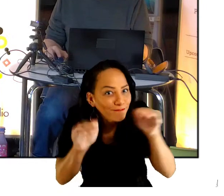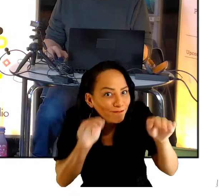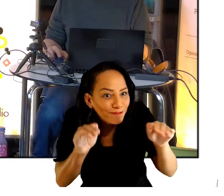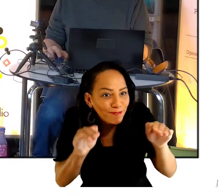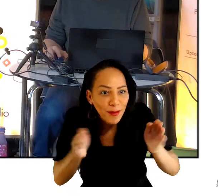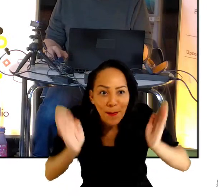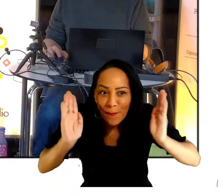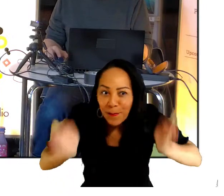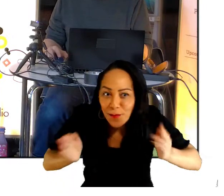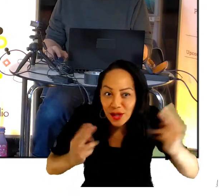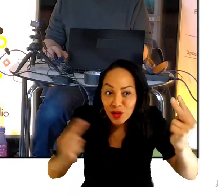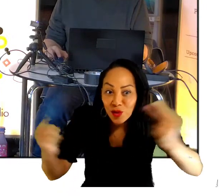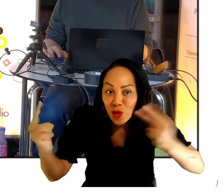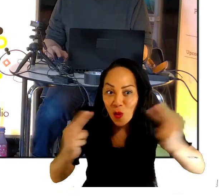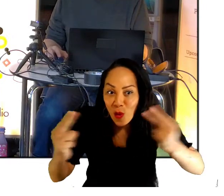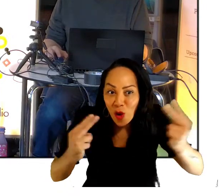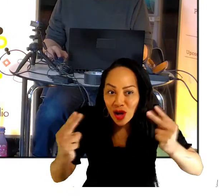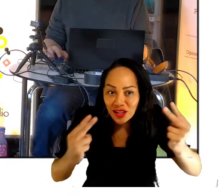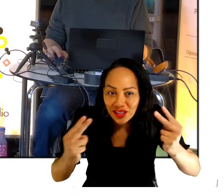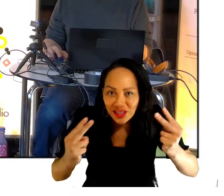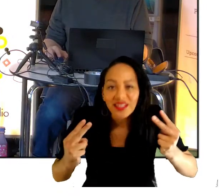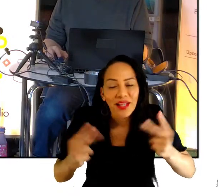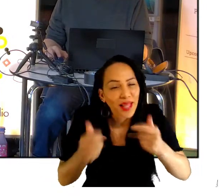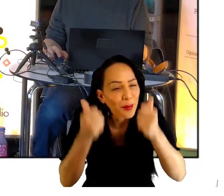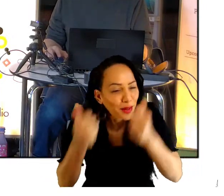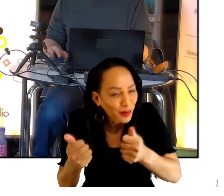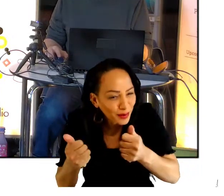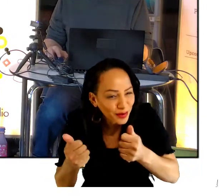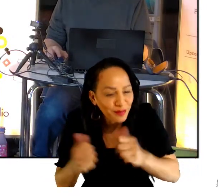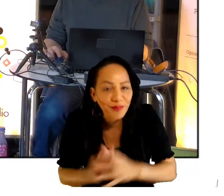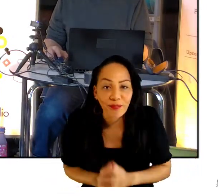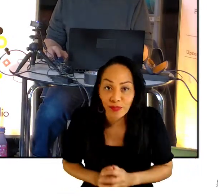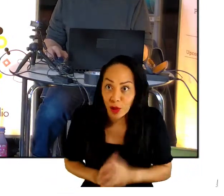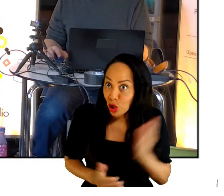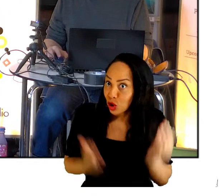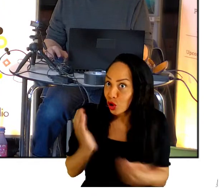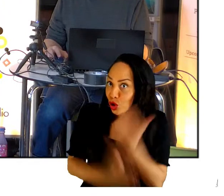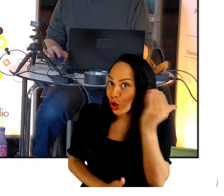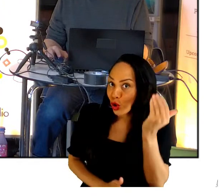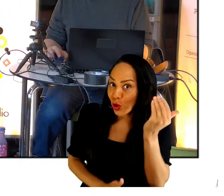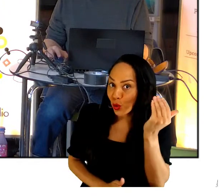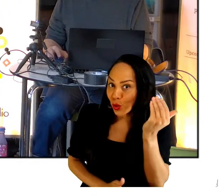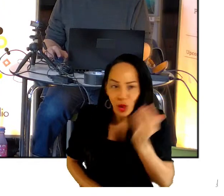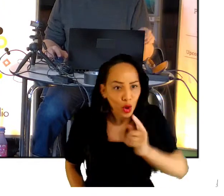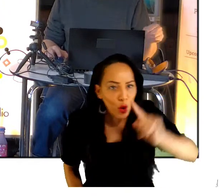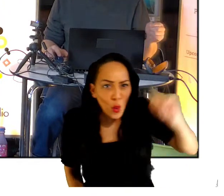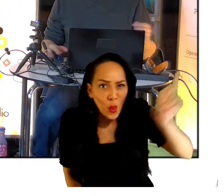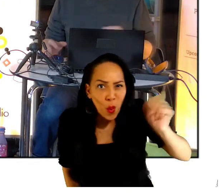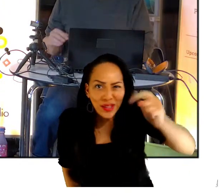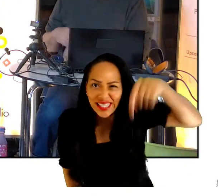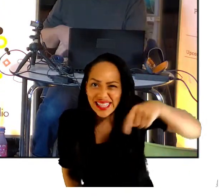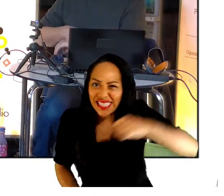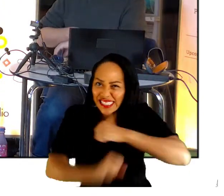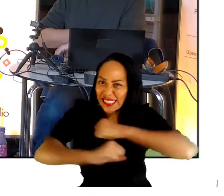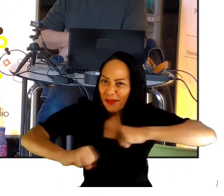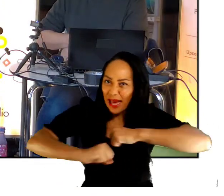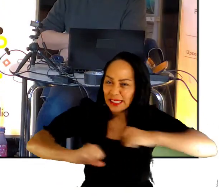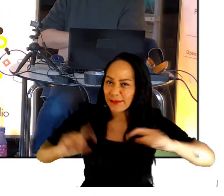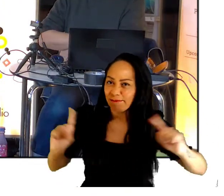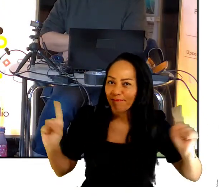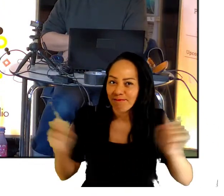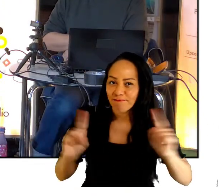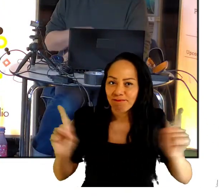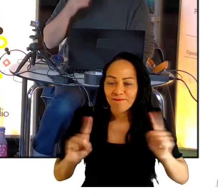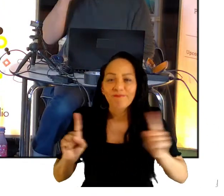online. That would be really great. For those of you who are new, what is the Pervasive Media Studio? Well, we're a diverse and